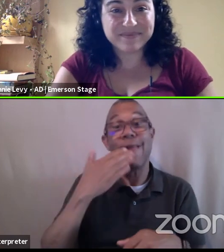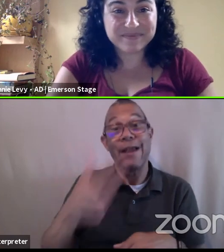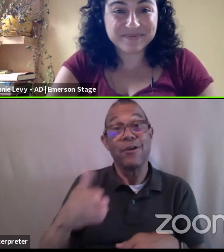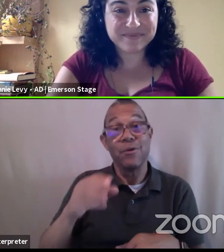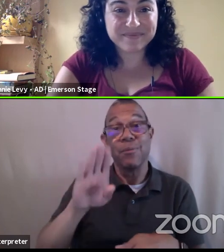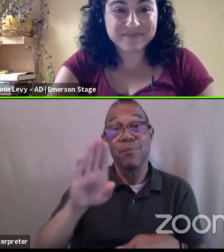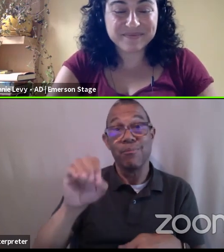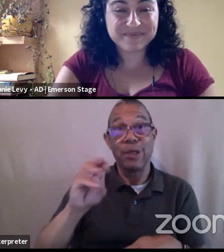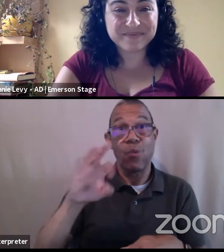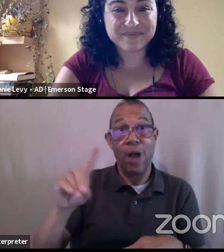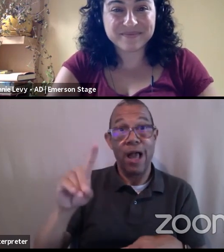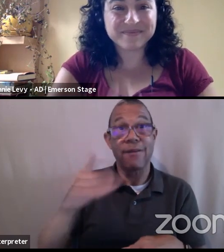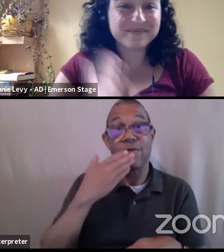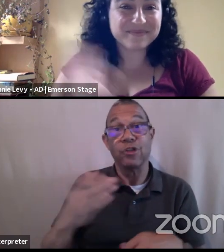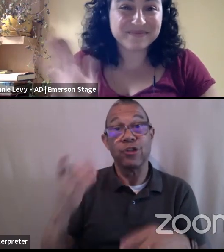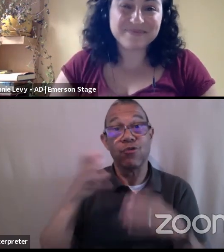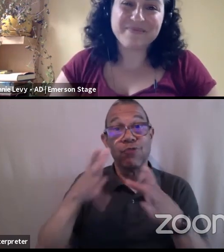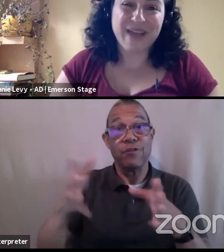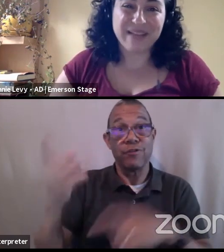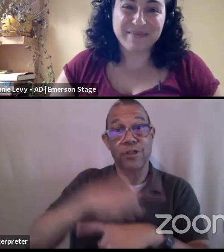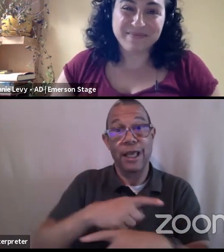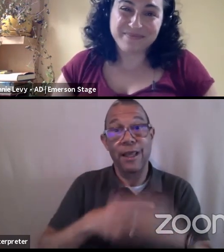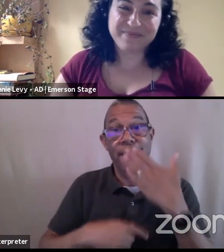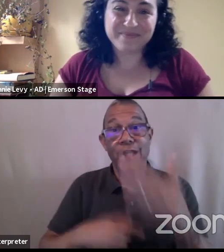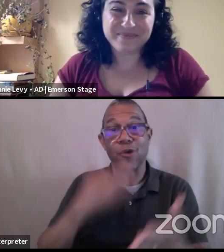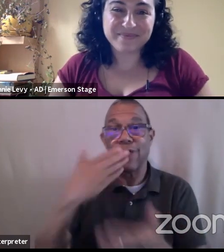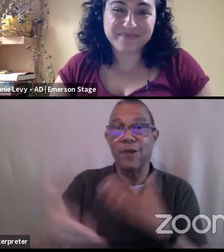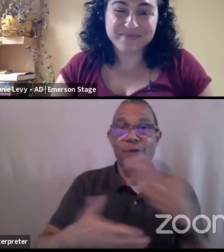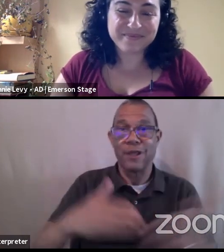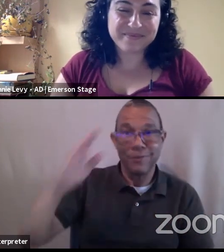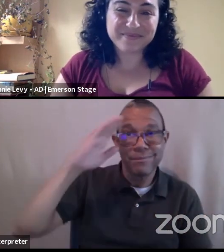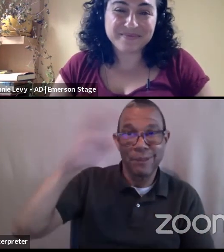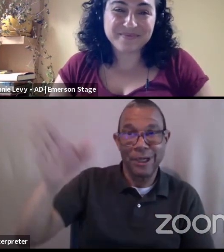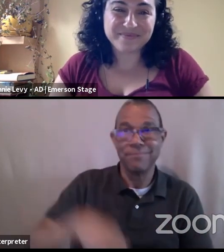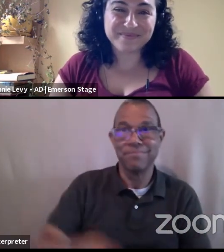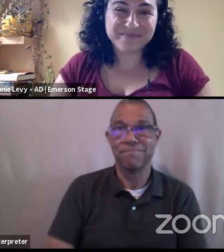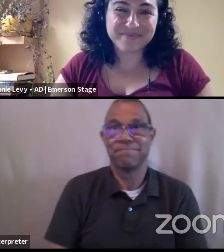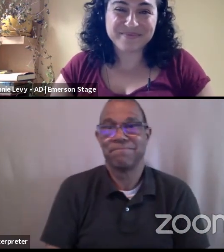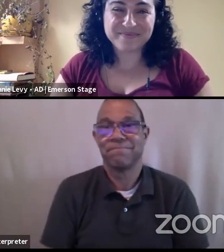thank you thank you thank you very much bye have a good day